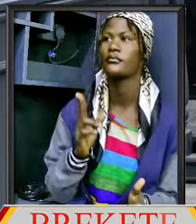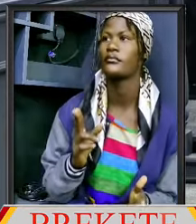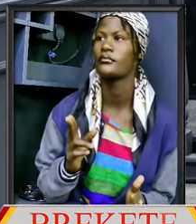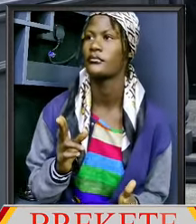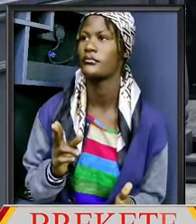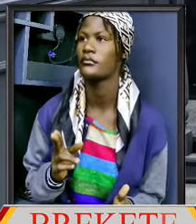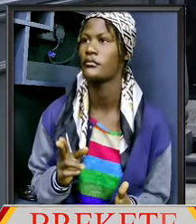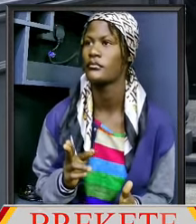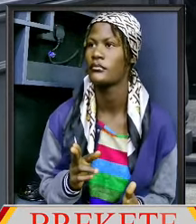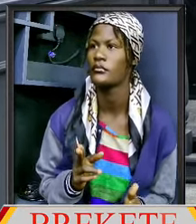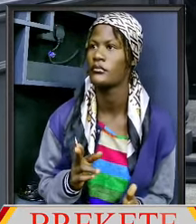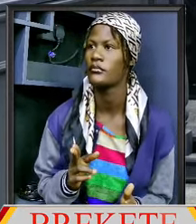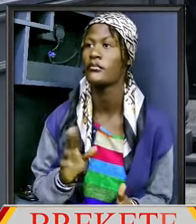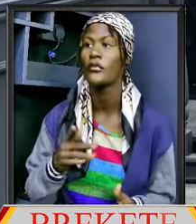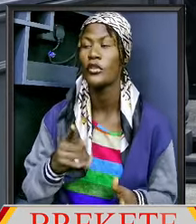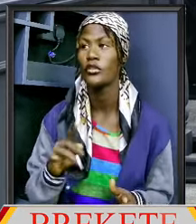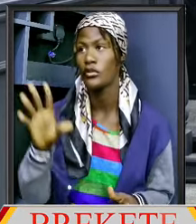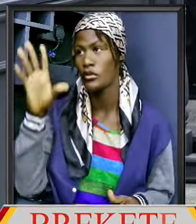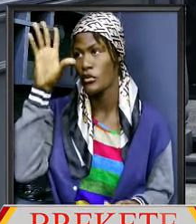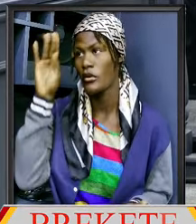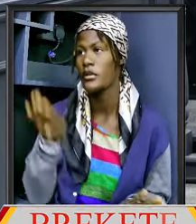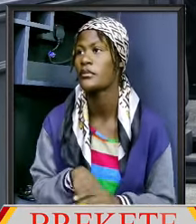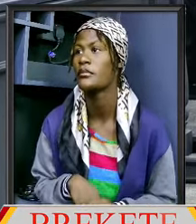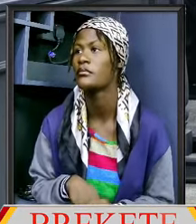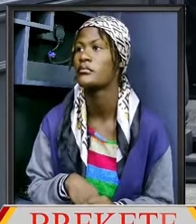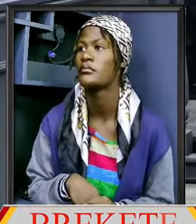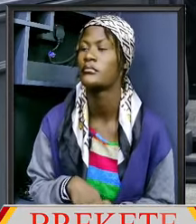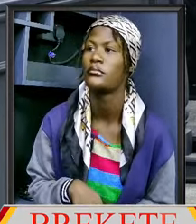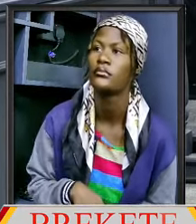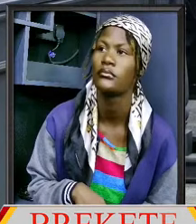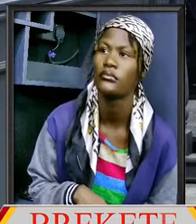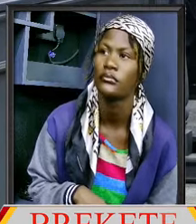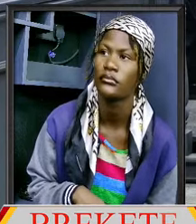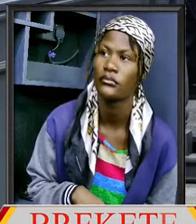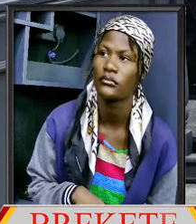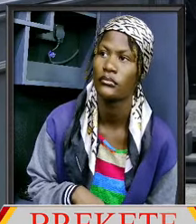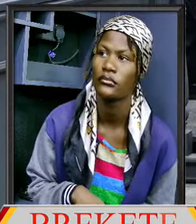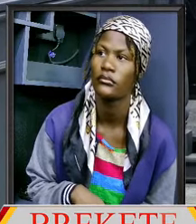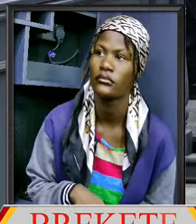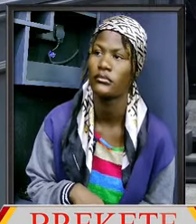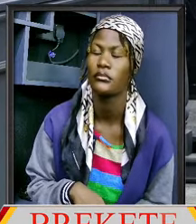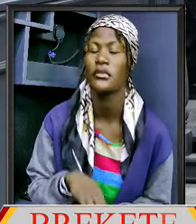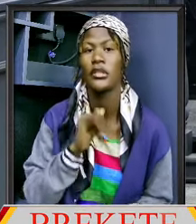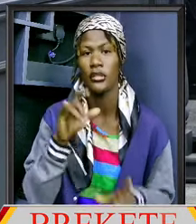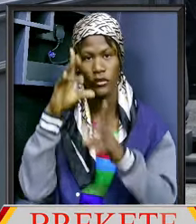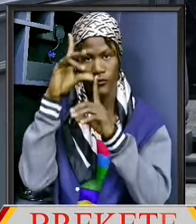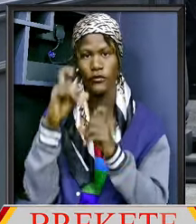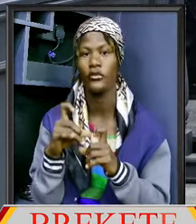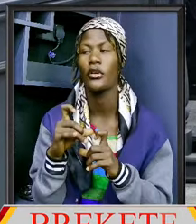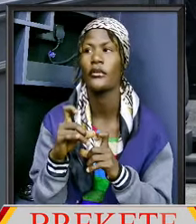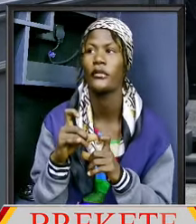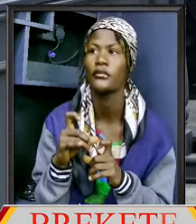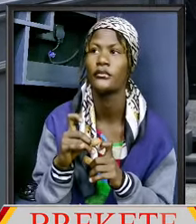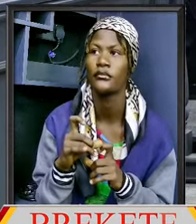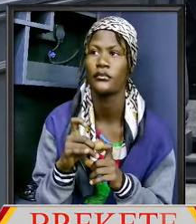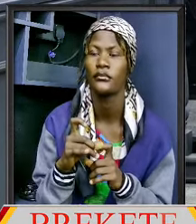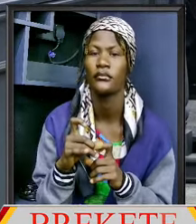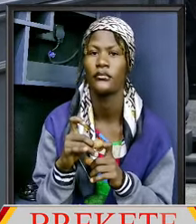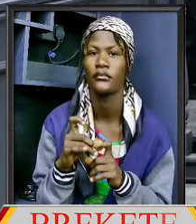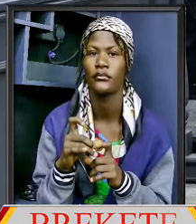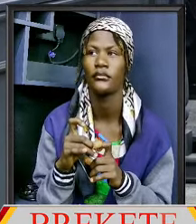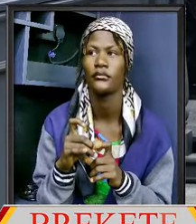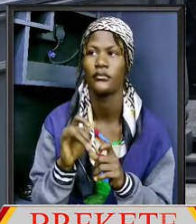Is this your husband? Yes, sir. Mm-hmm. He is. Now, be the photographer. Is he the